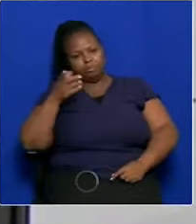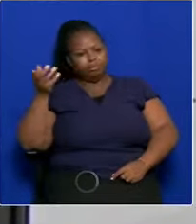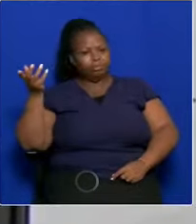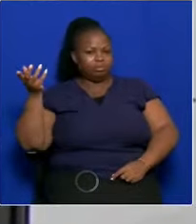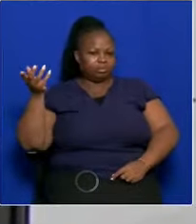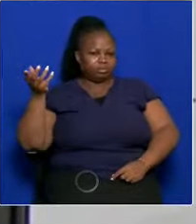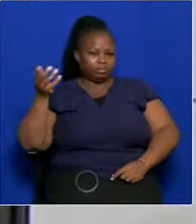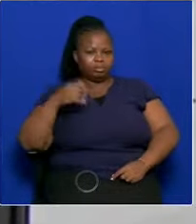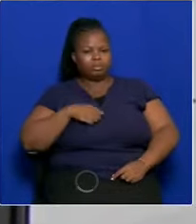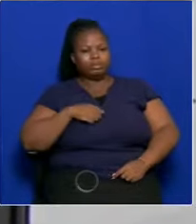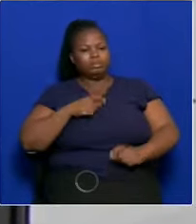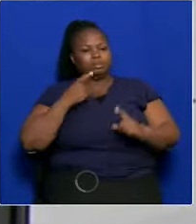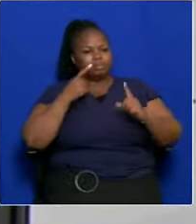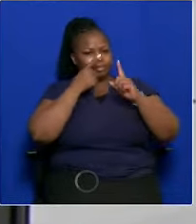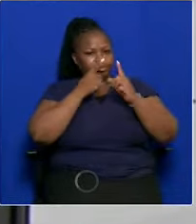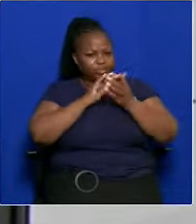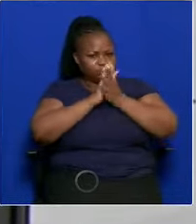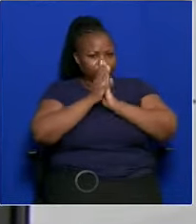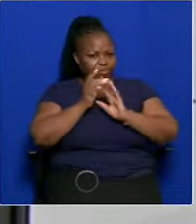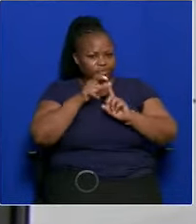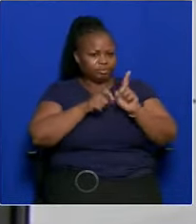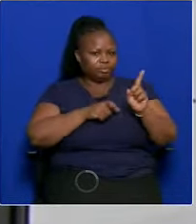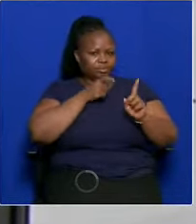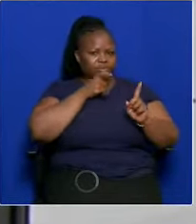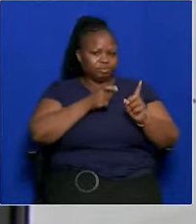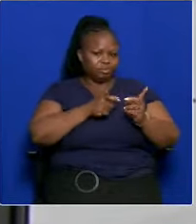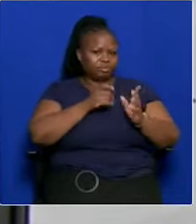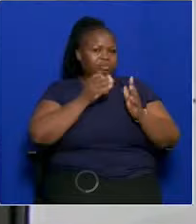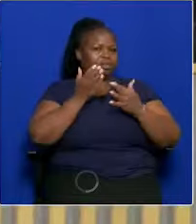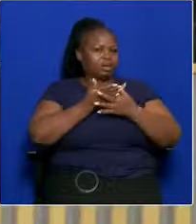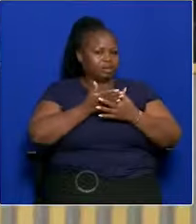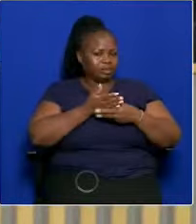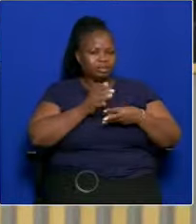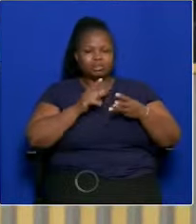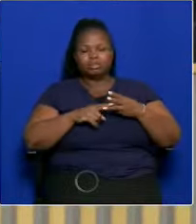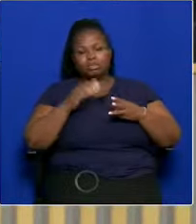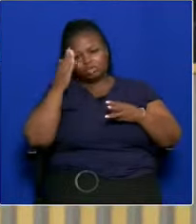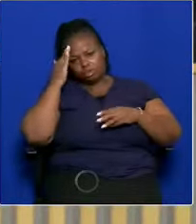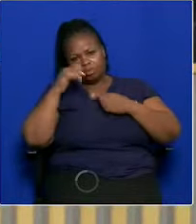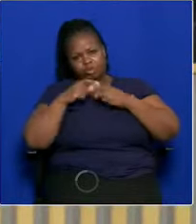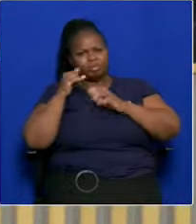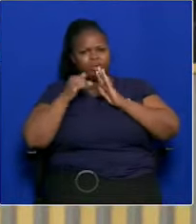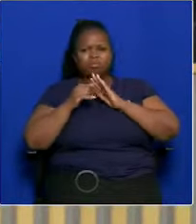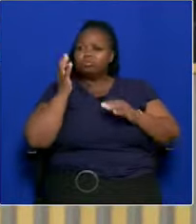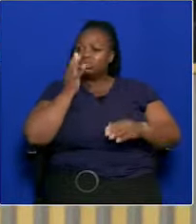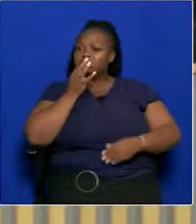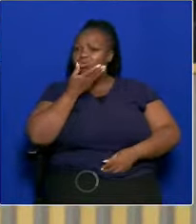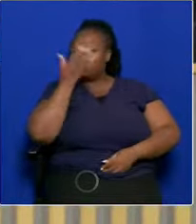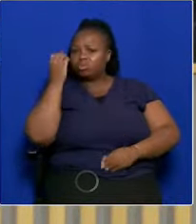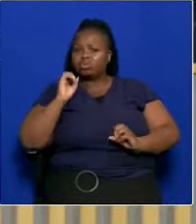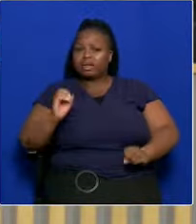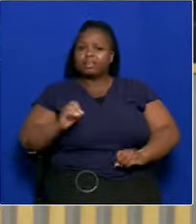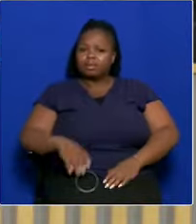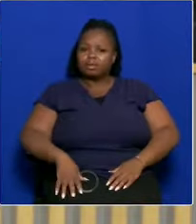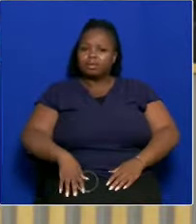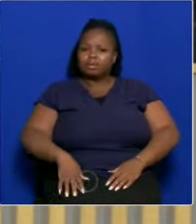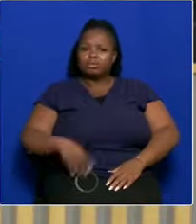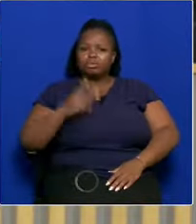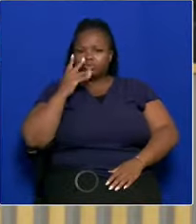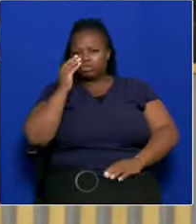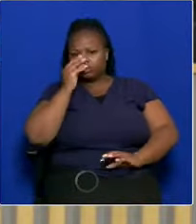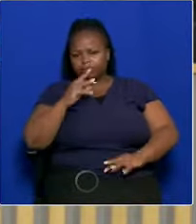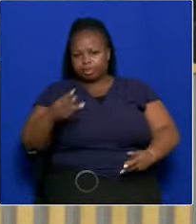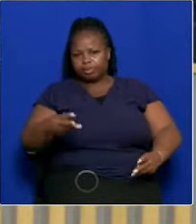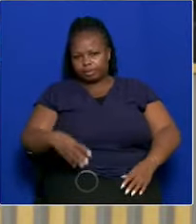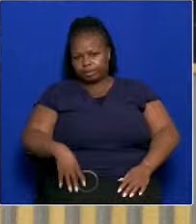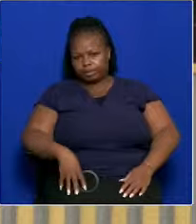injuria. I knew about the murder. You've testified that you knew nothing about it. You just saw it in the newspaper and you just